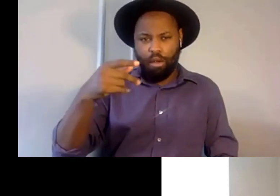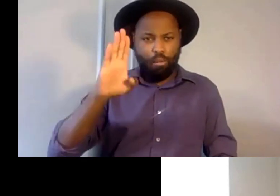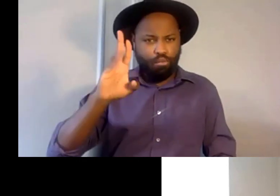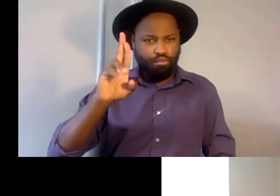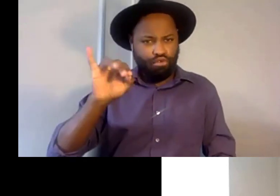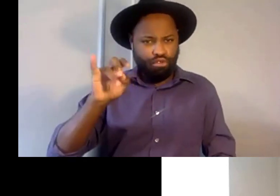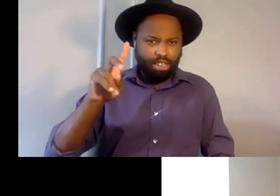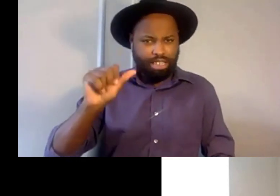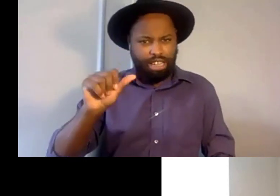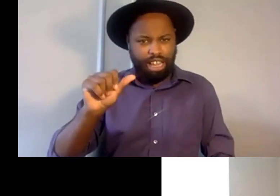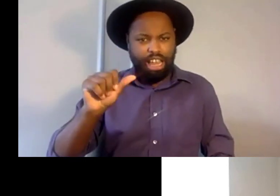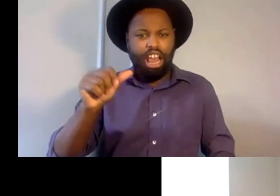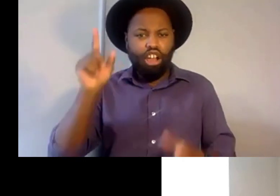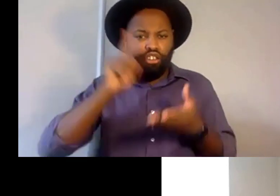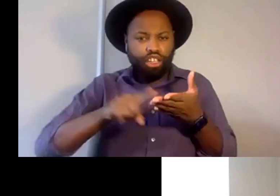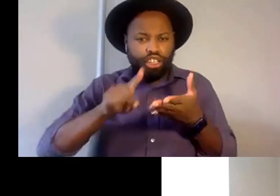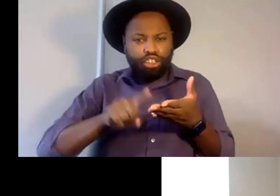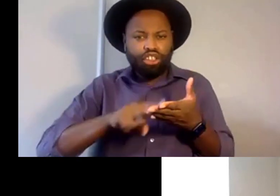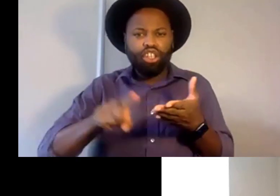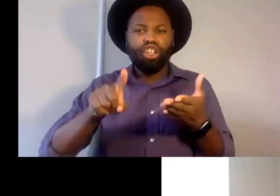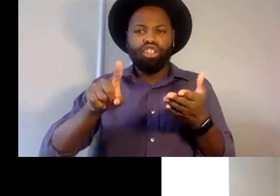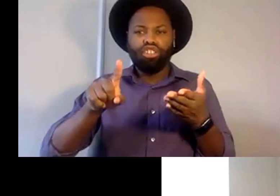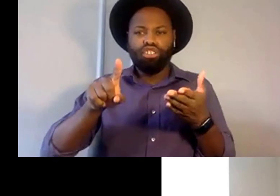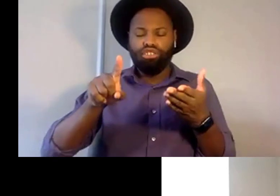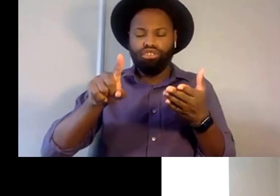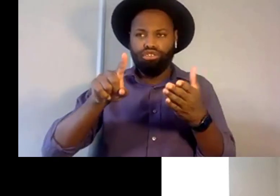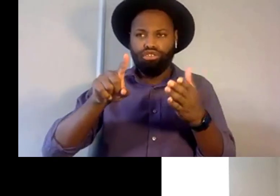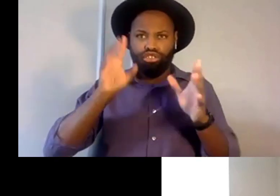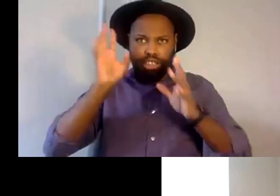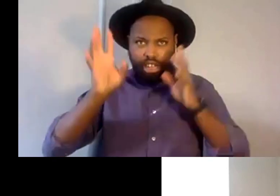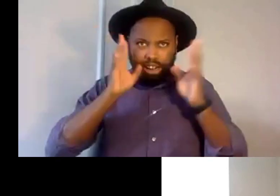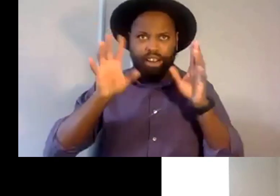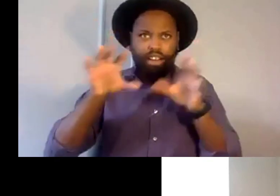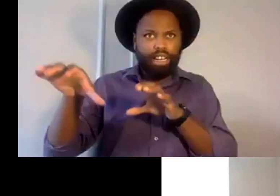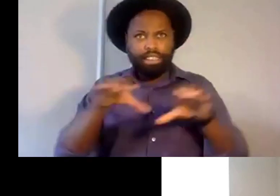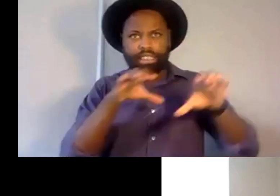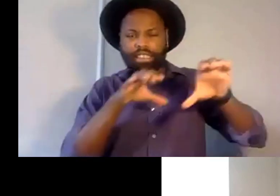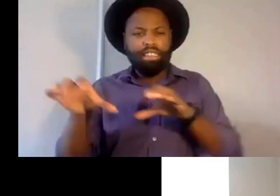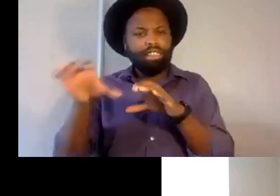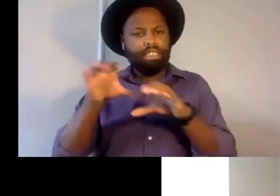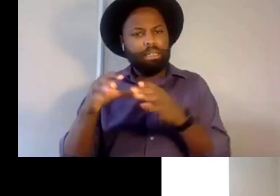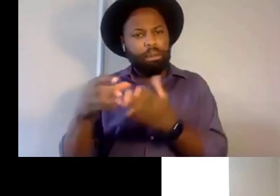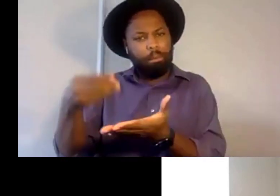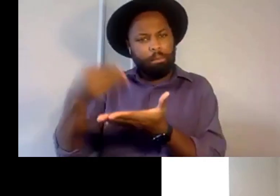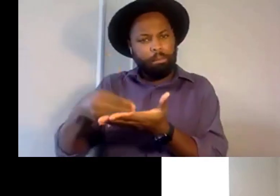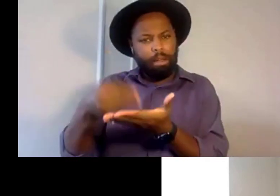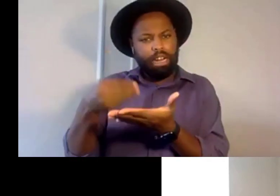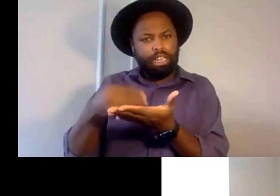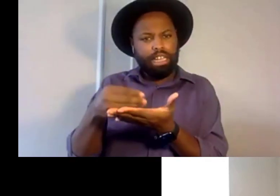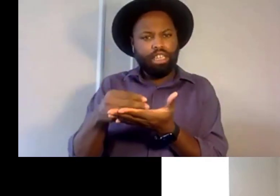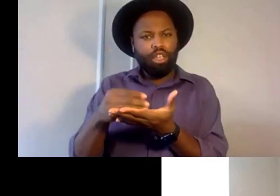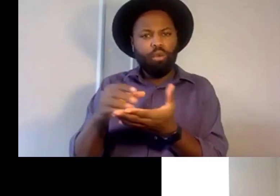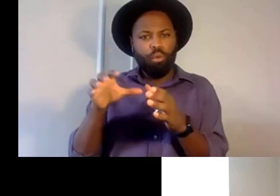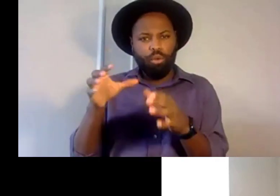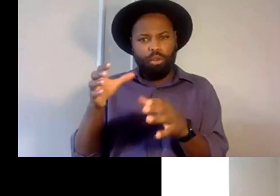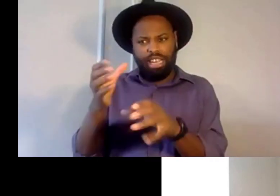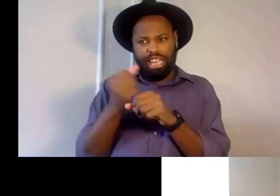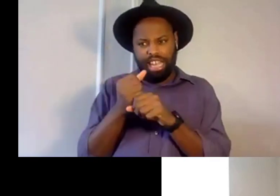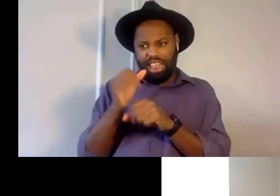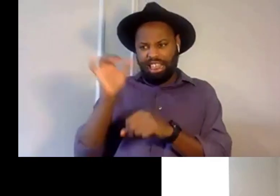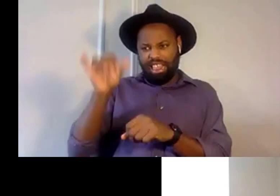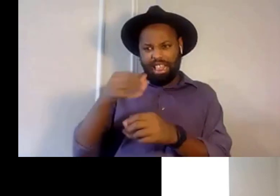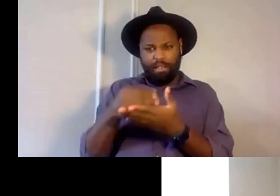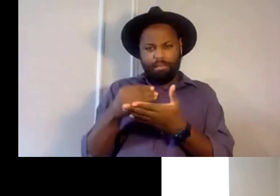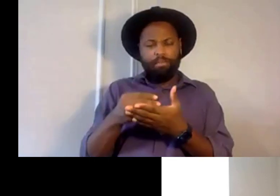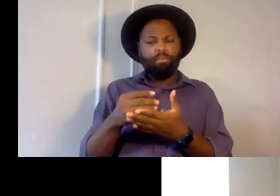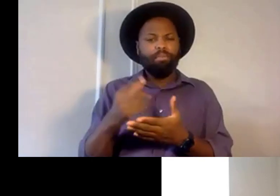activity money, so that we can actually do some work like that. And so I can see that in my college, that there are a